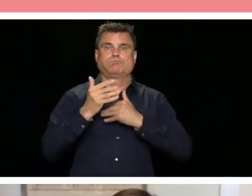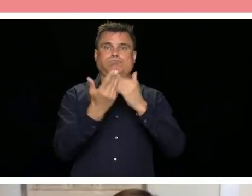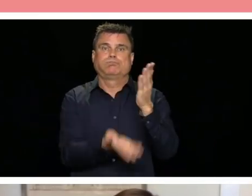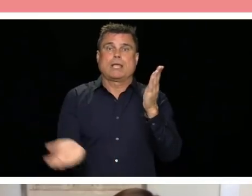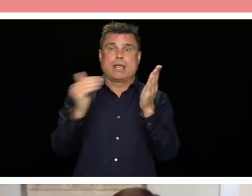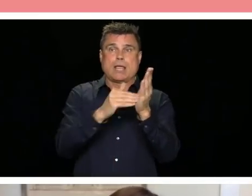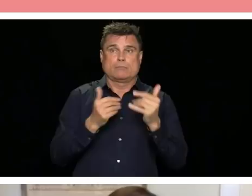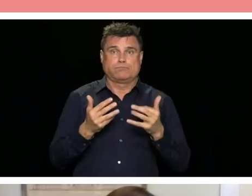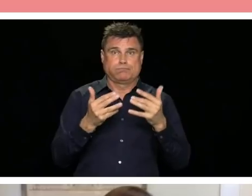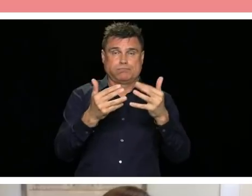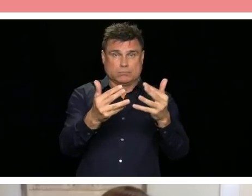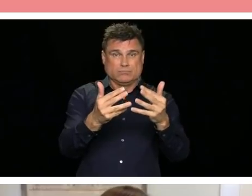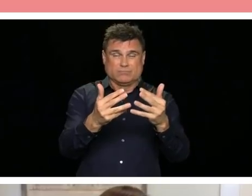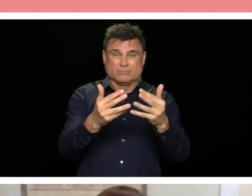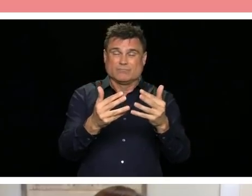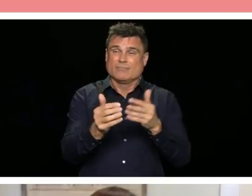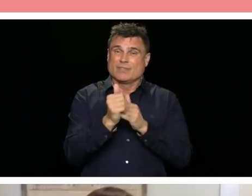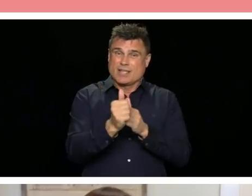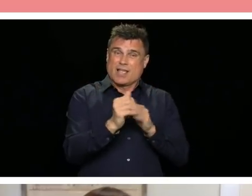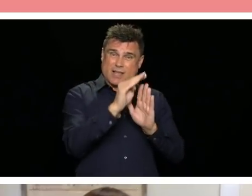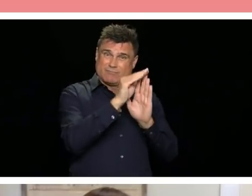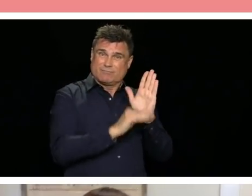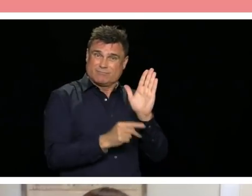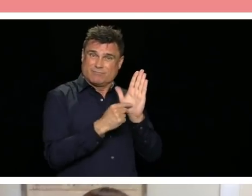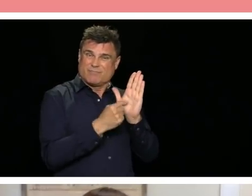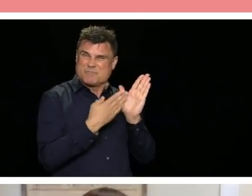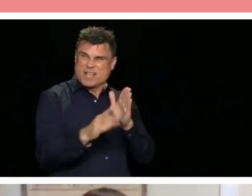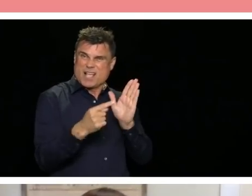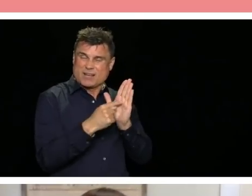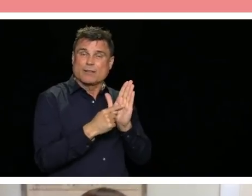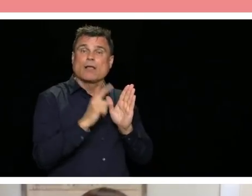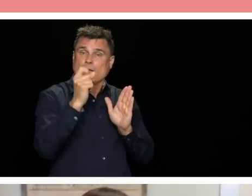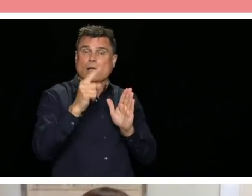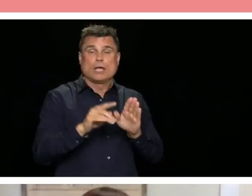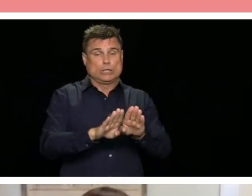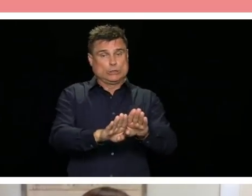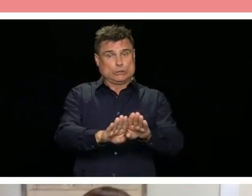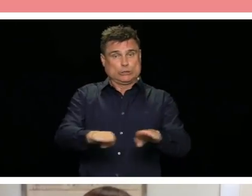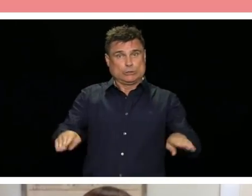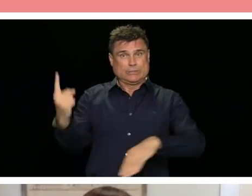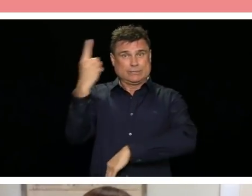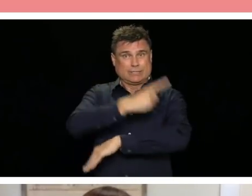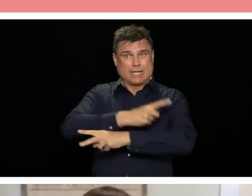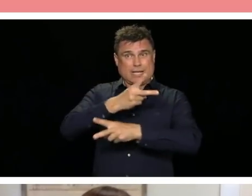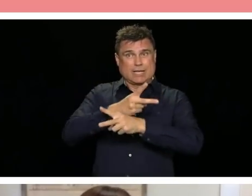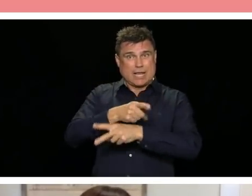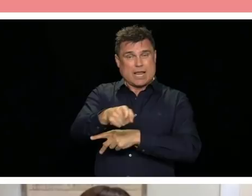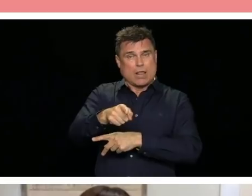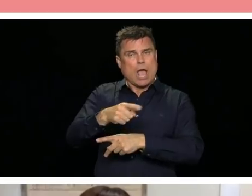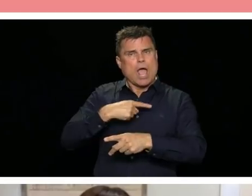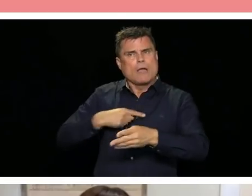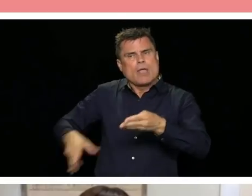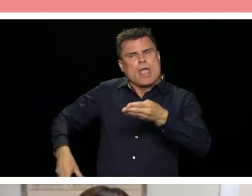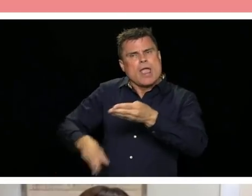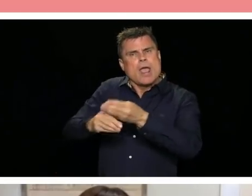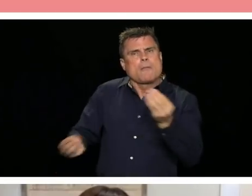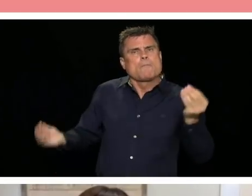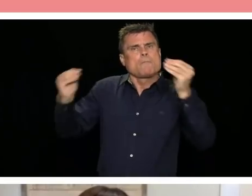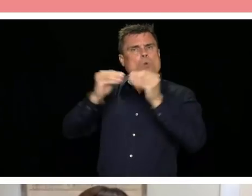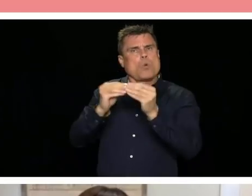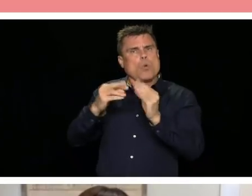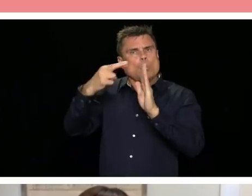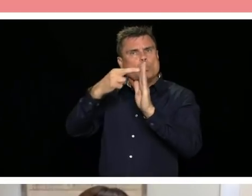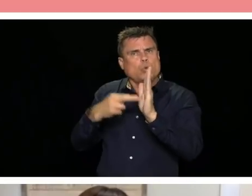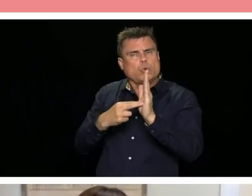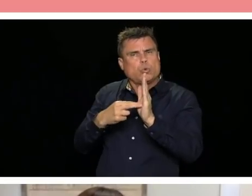of what is outlined in the restart plan? Mm-hmm. That's a great question. So we've put out